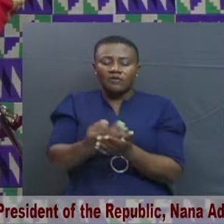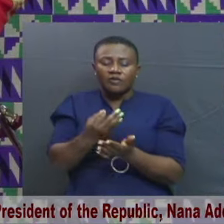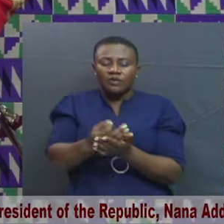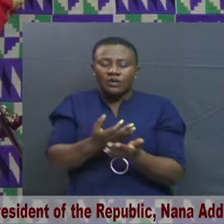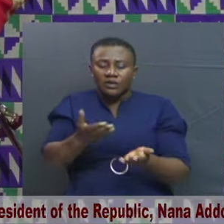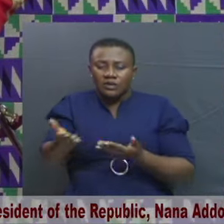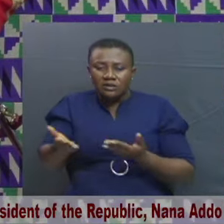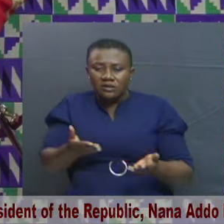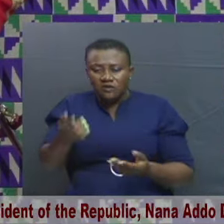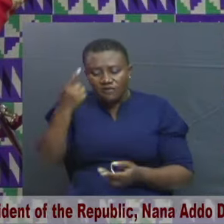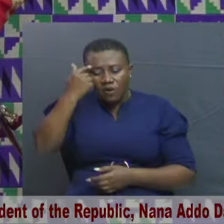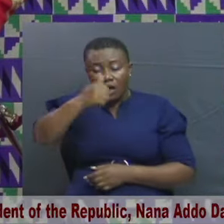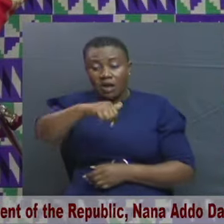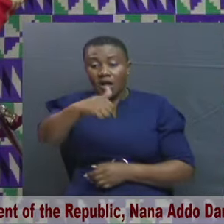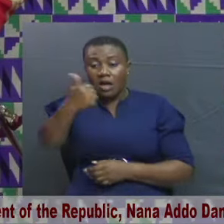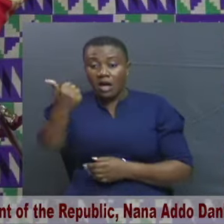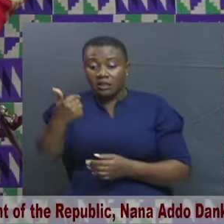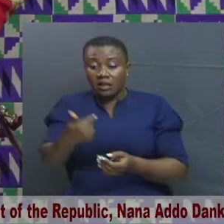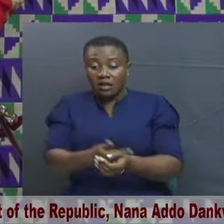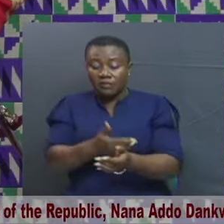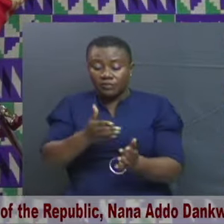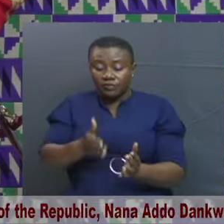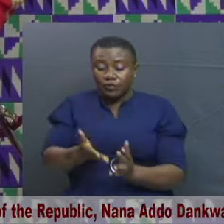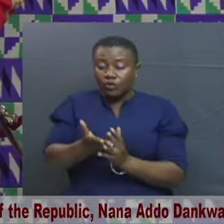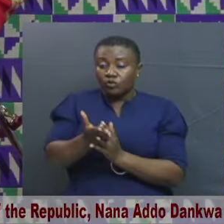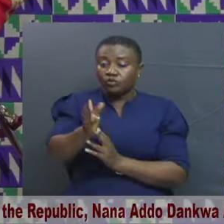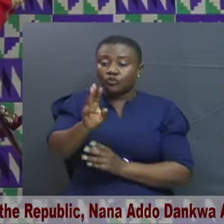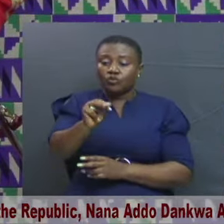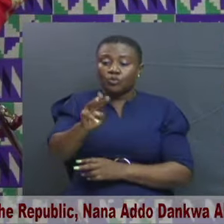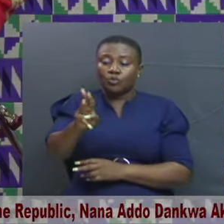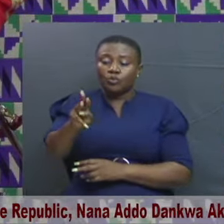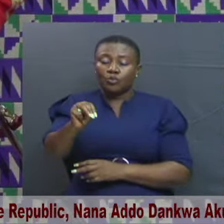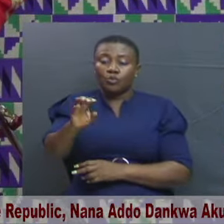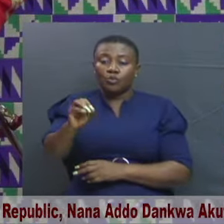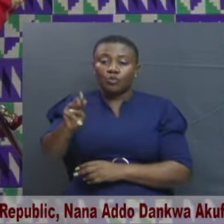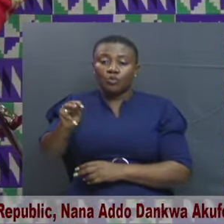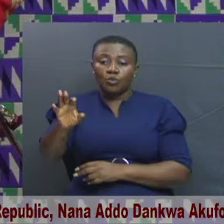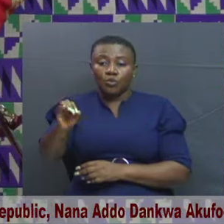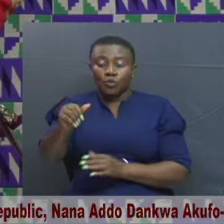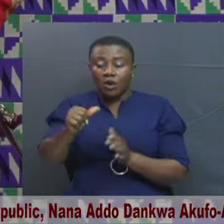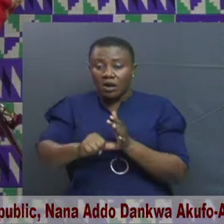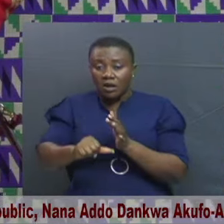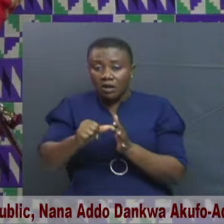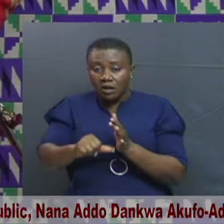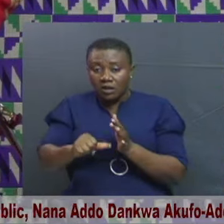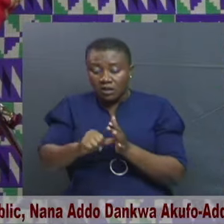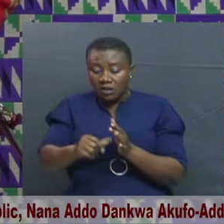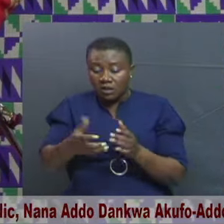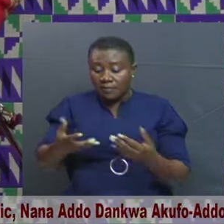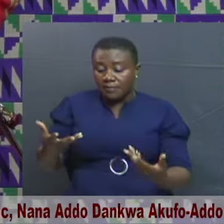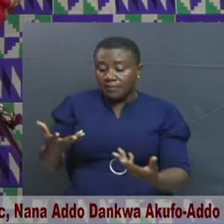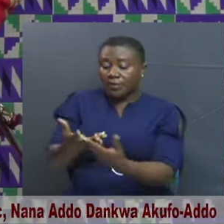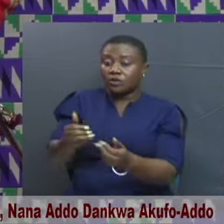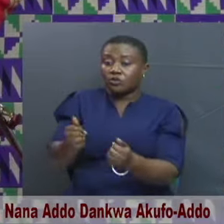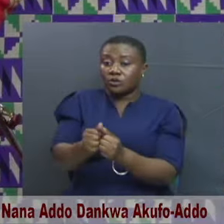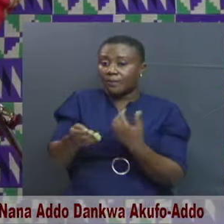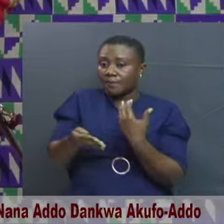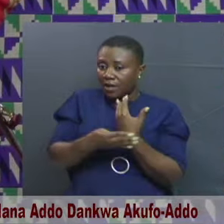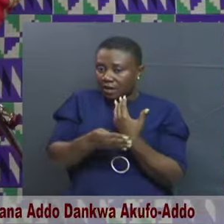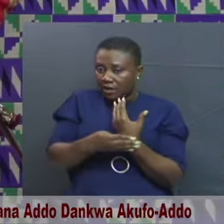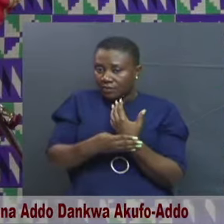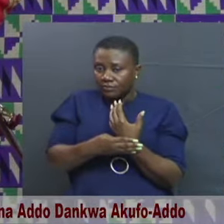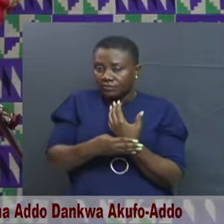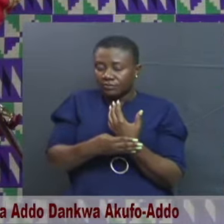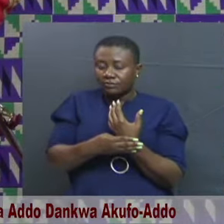adult Gan through mobile money accounts that are interoperable with bank accounts